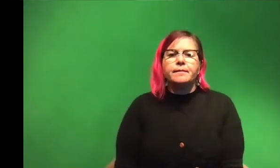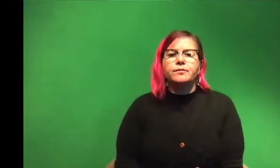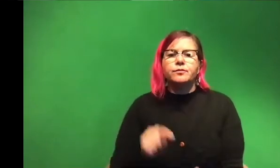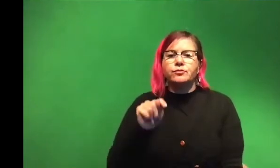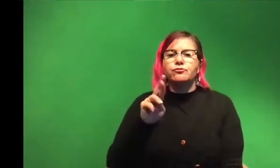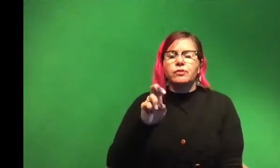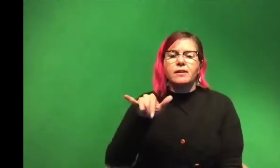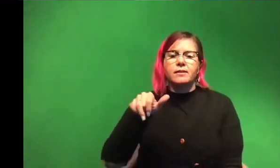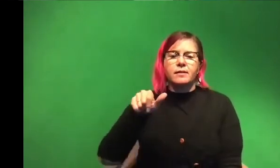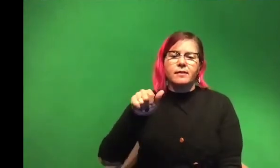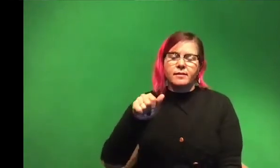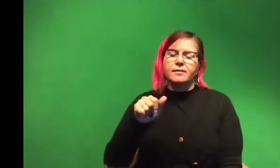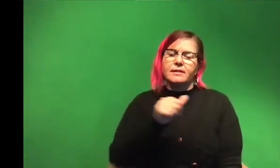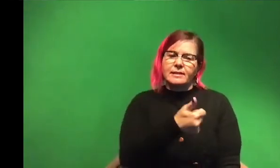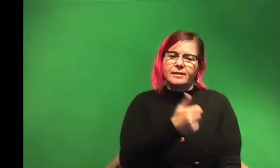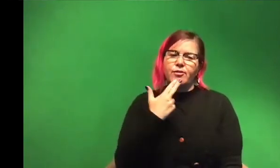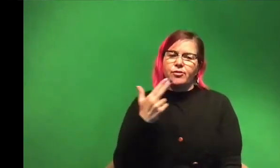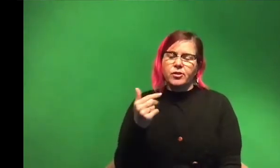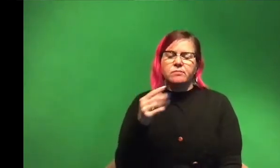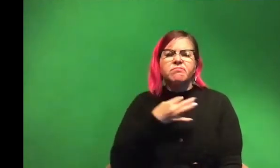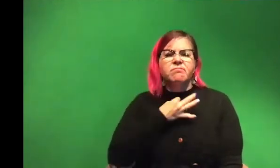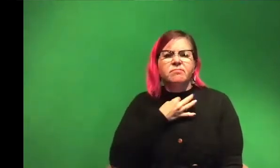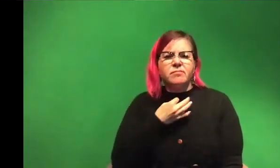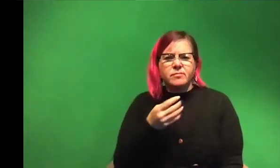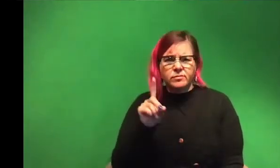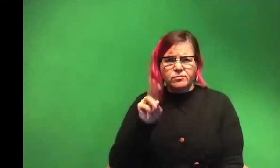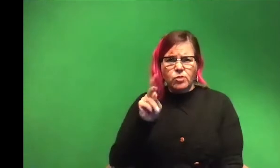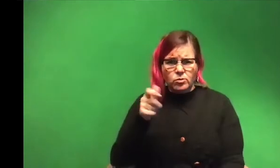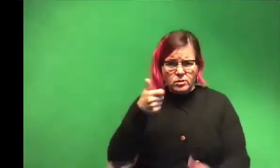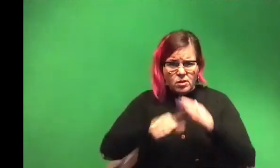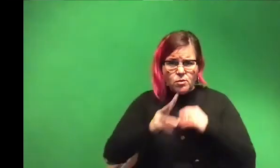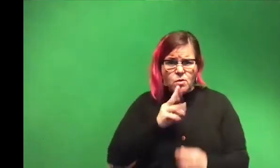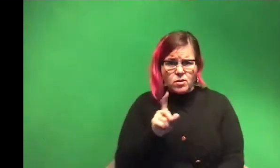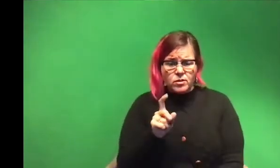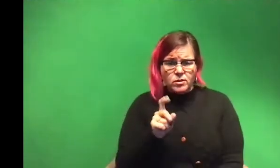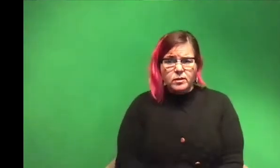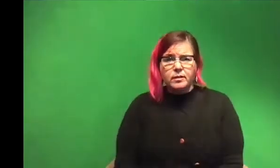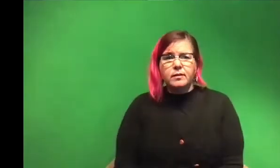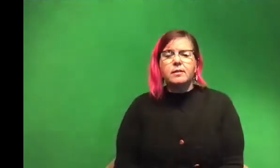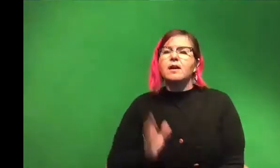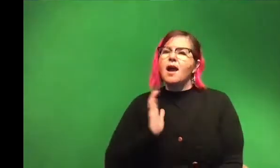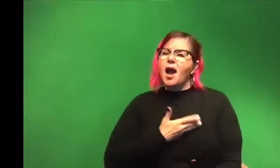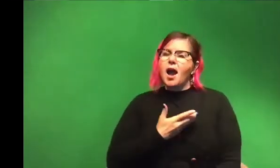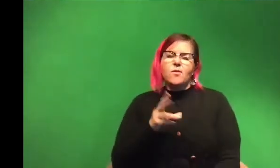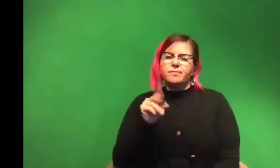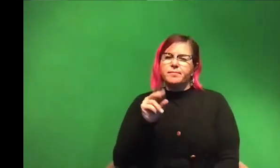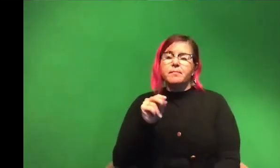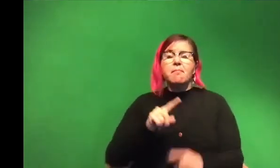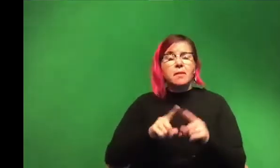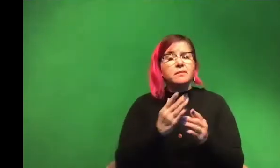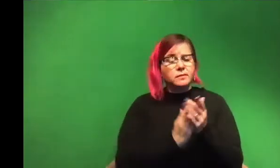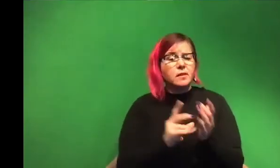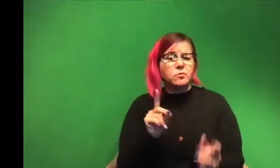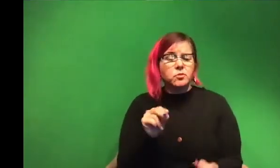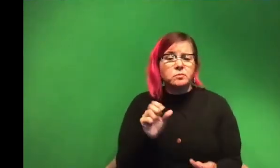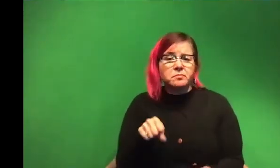and Yaya, age 13, want to know, do the drones go underwater? Our drones don't go underwater, but some of them do.